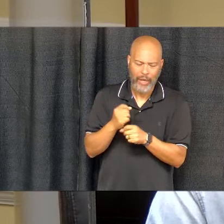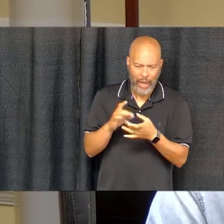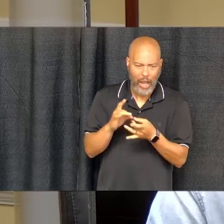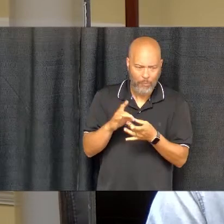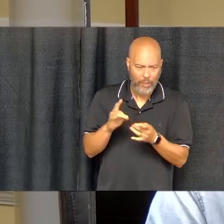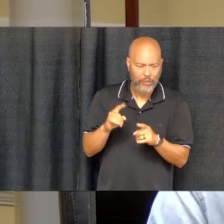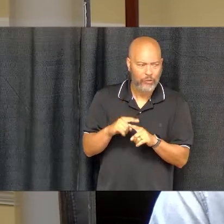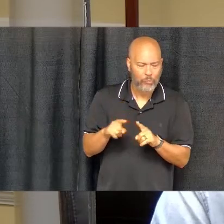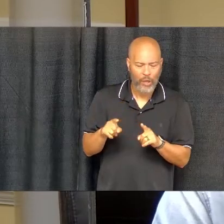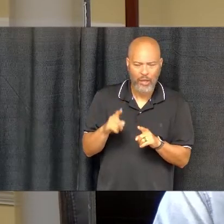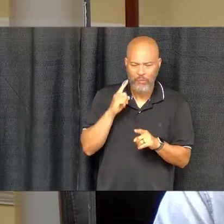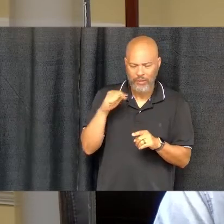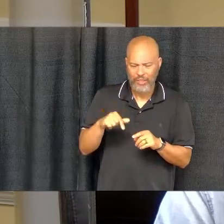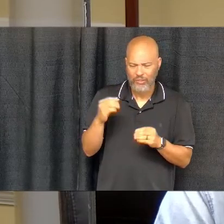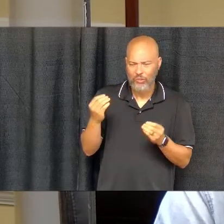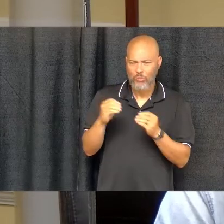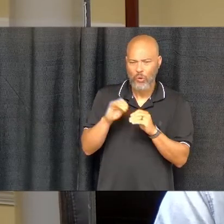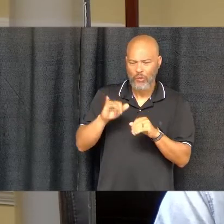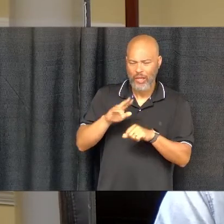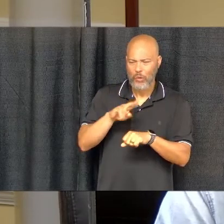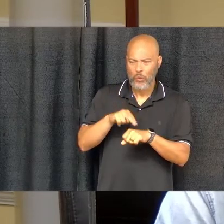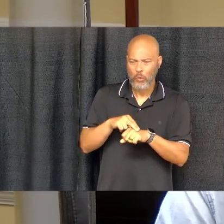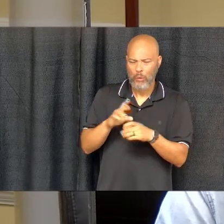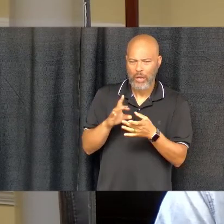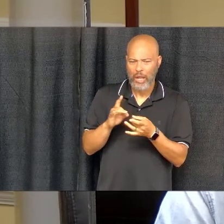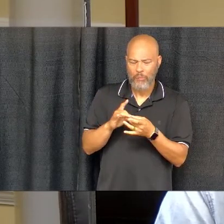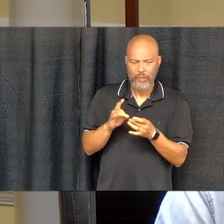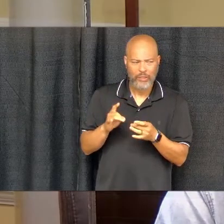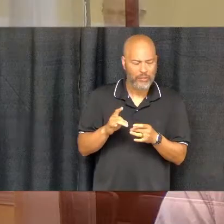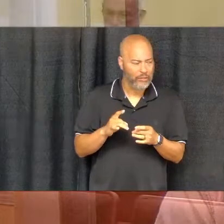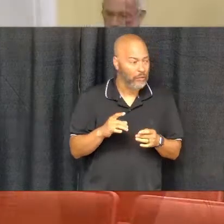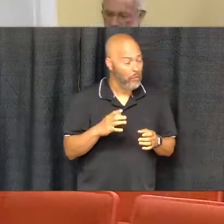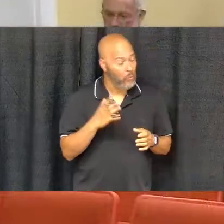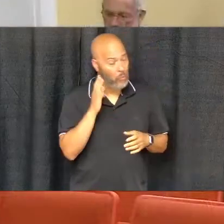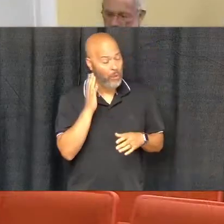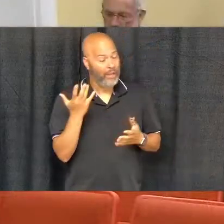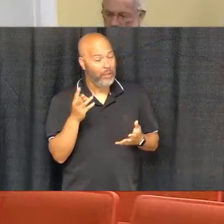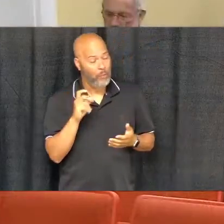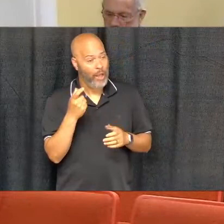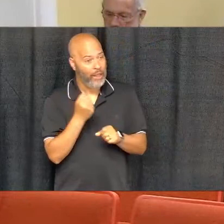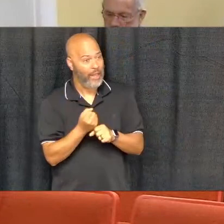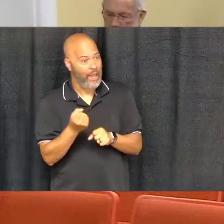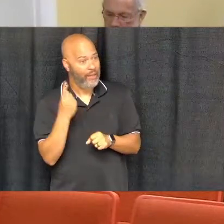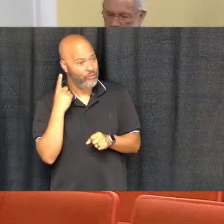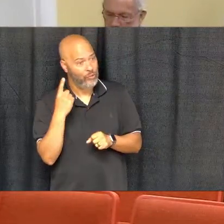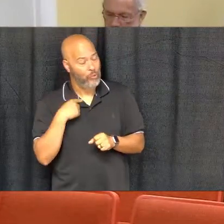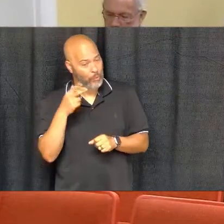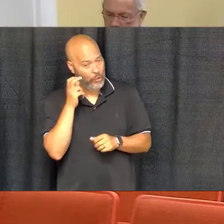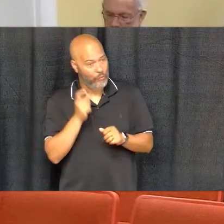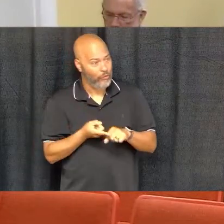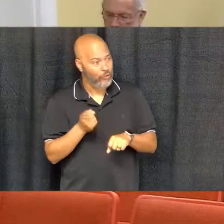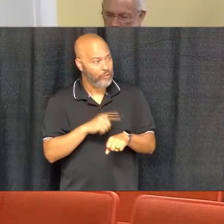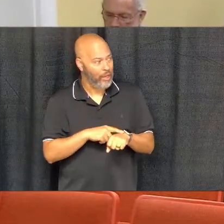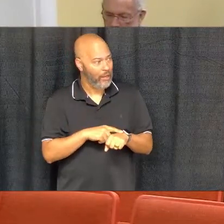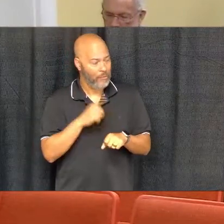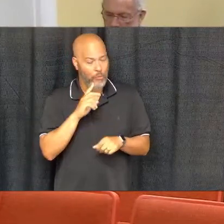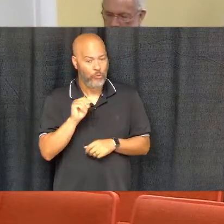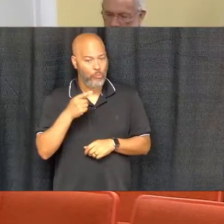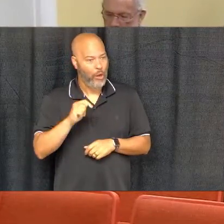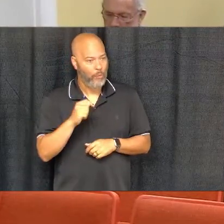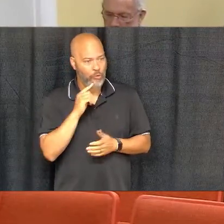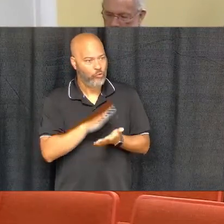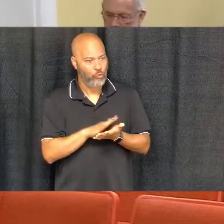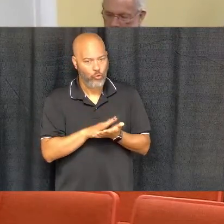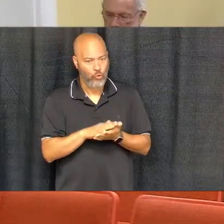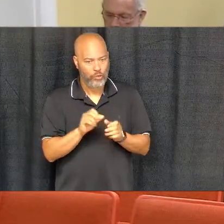but to me, Well- this is more than the normal comment. Ironically, last year when this was heard the first time and it was apartments, the school system